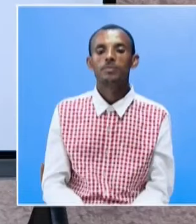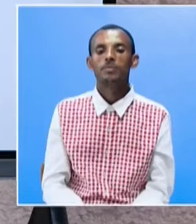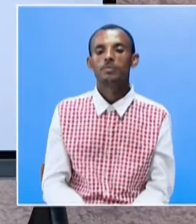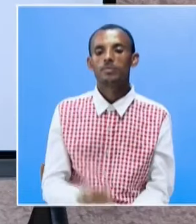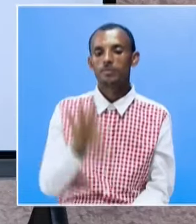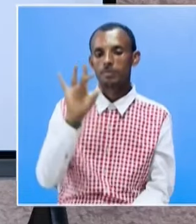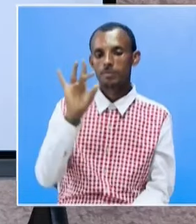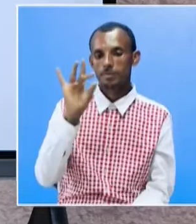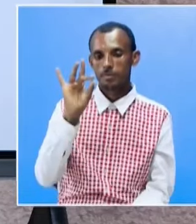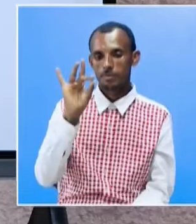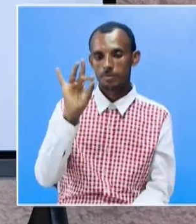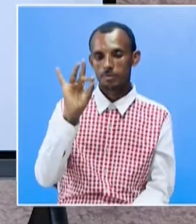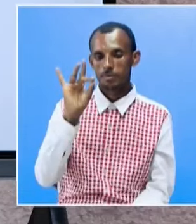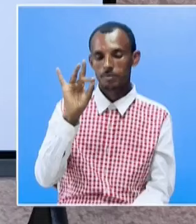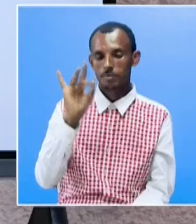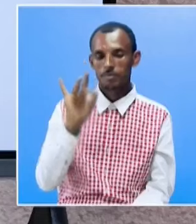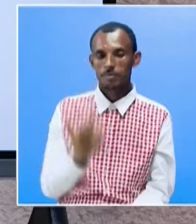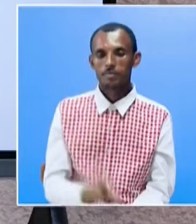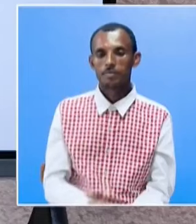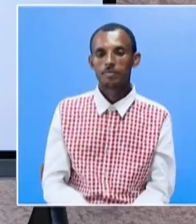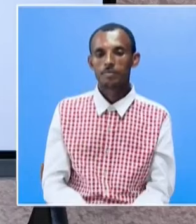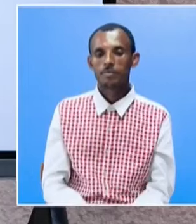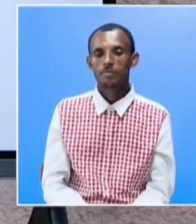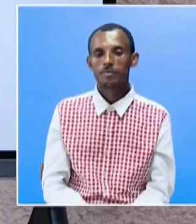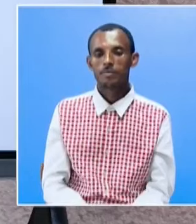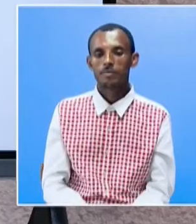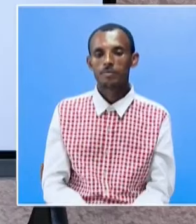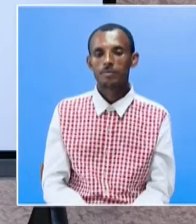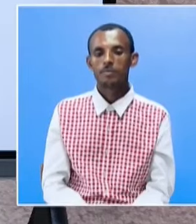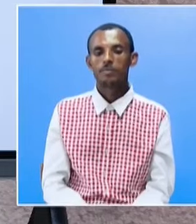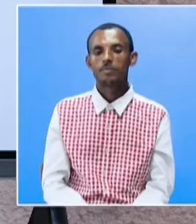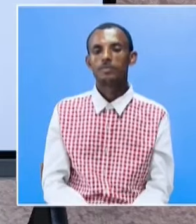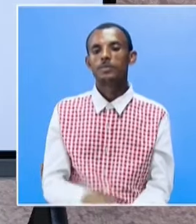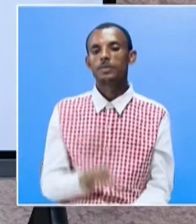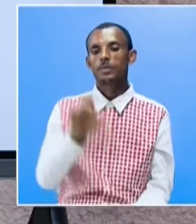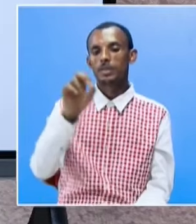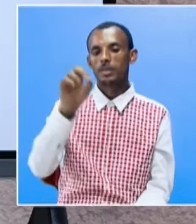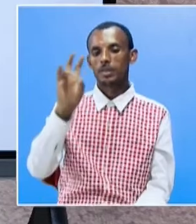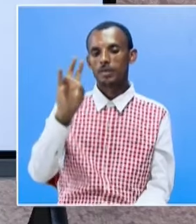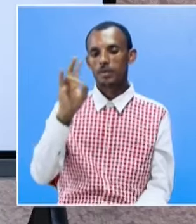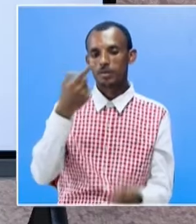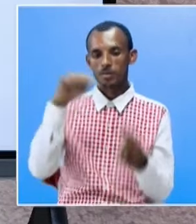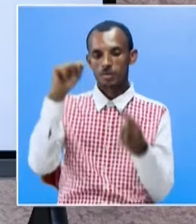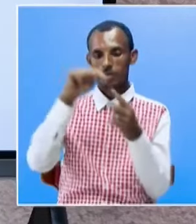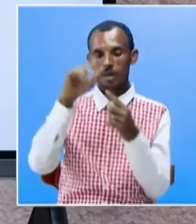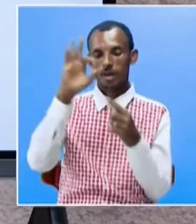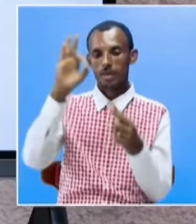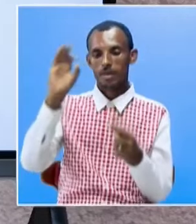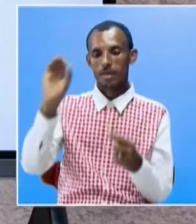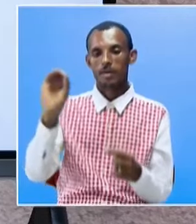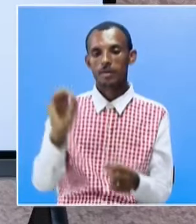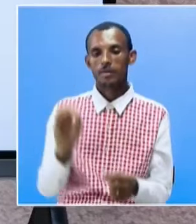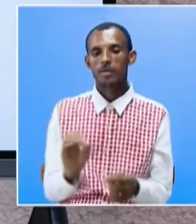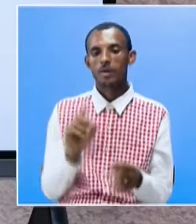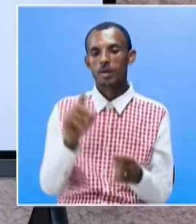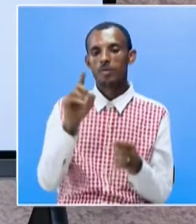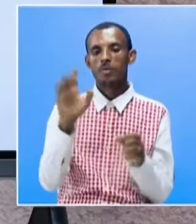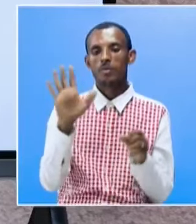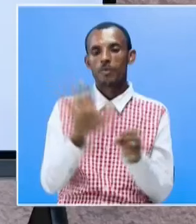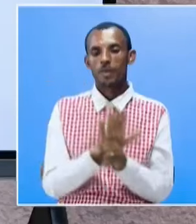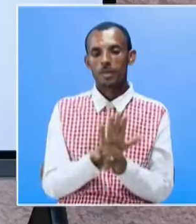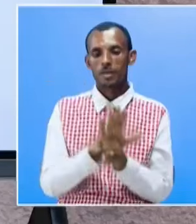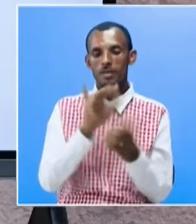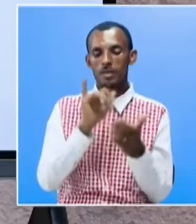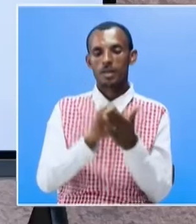8 units long. It starts from 37 degree to 90. So you have to fit on that